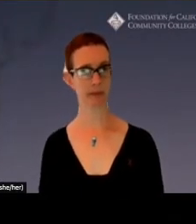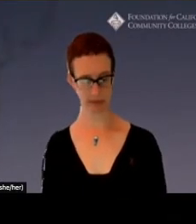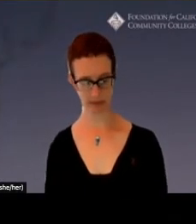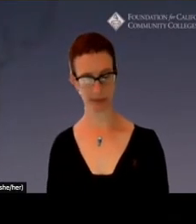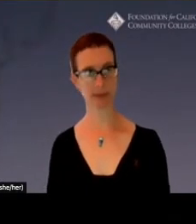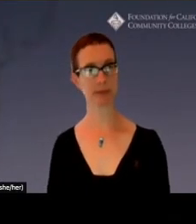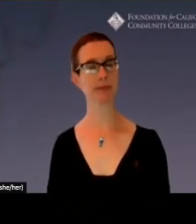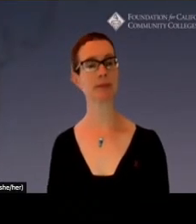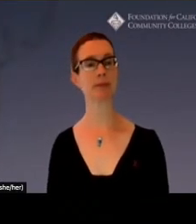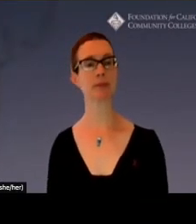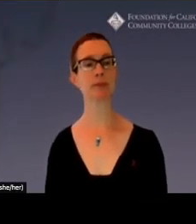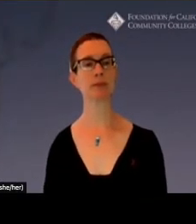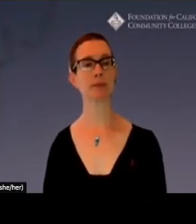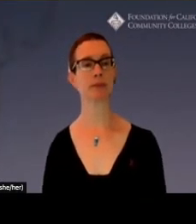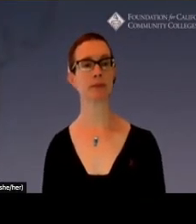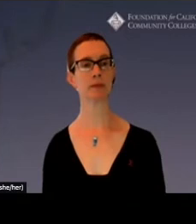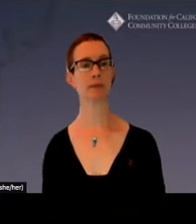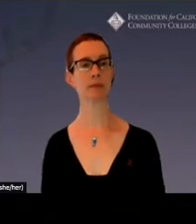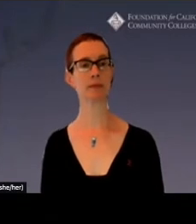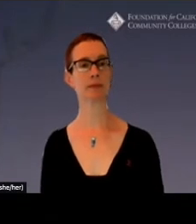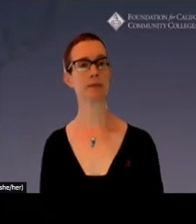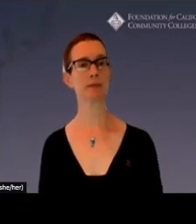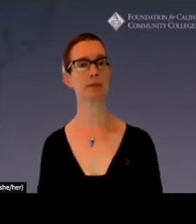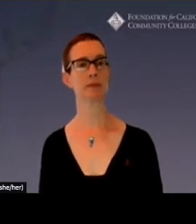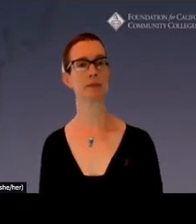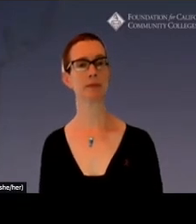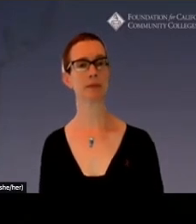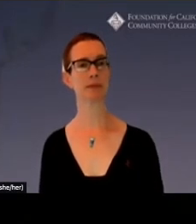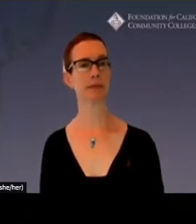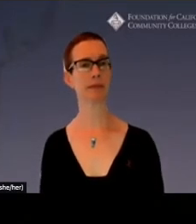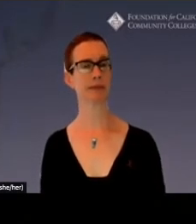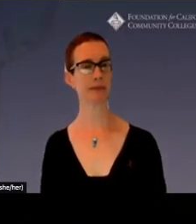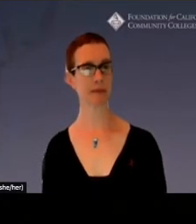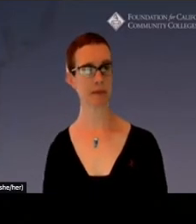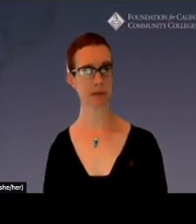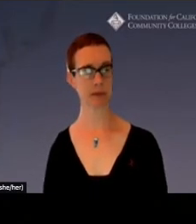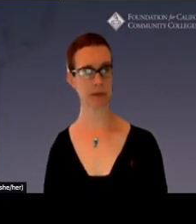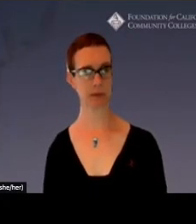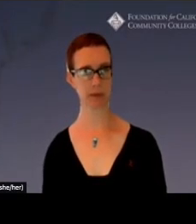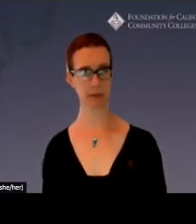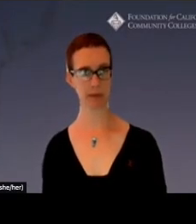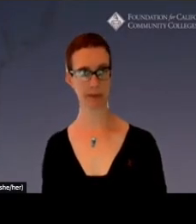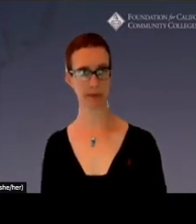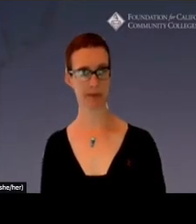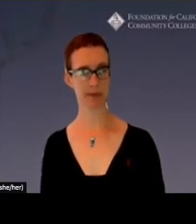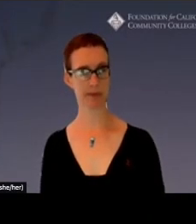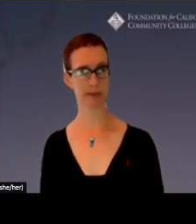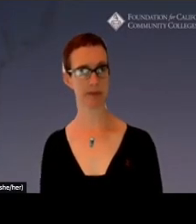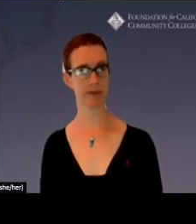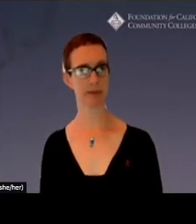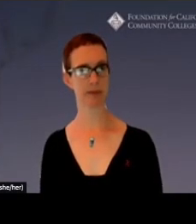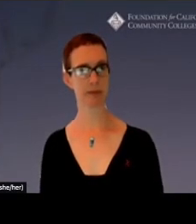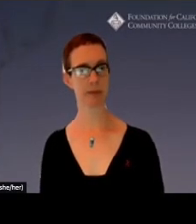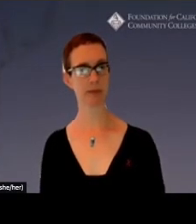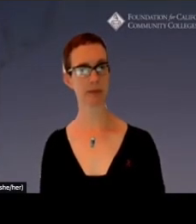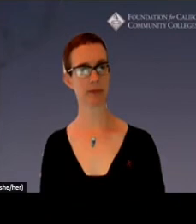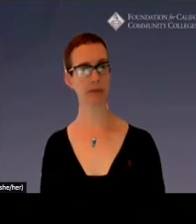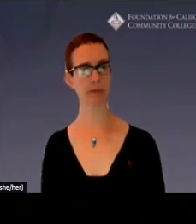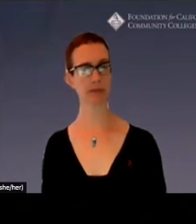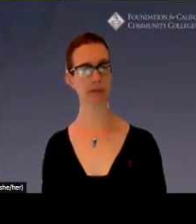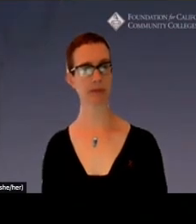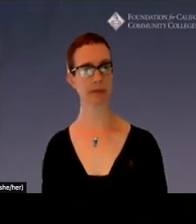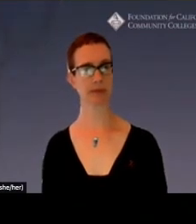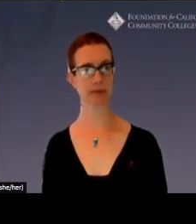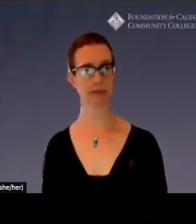available, and then a follow-up if a region is able to pull that together in time for the phase 1 applications, if that's allowed.